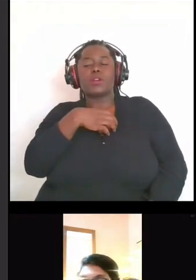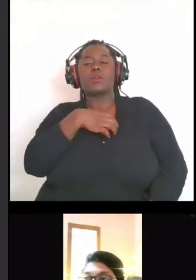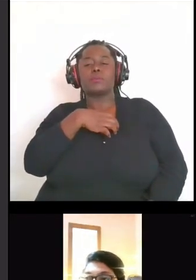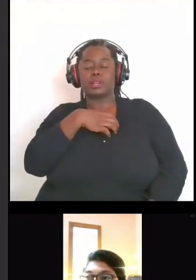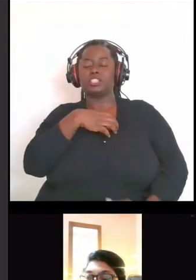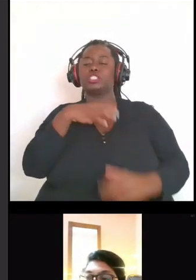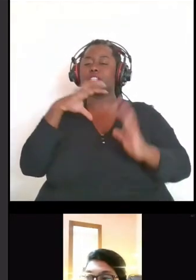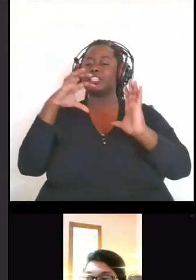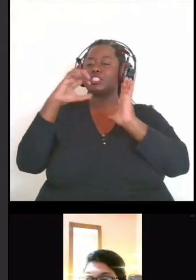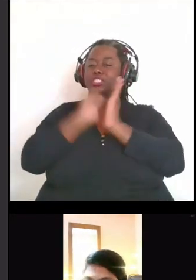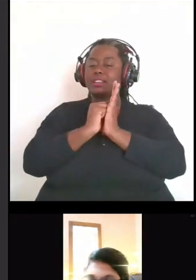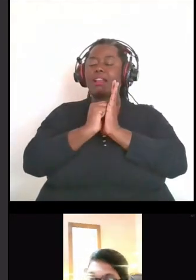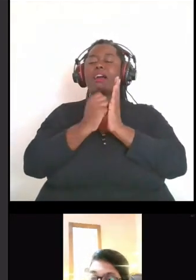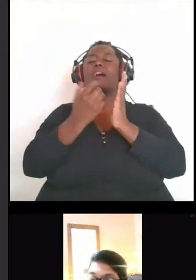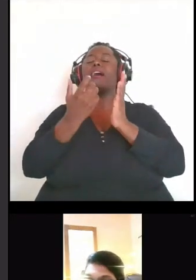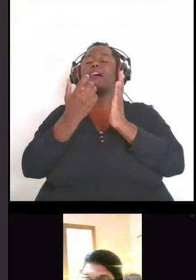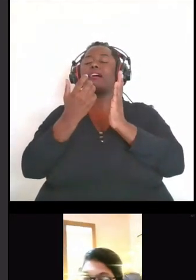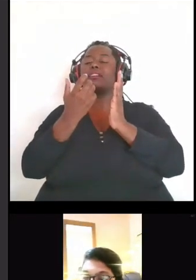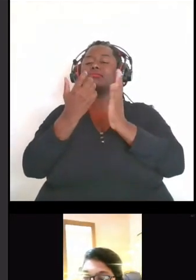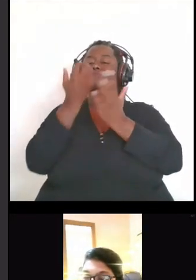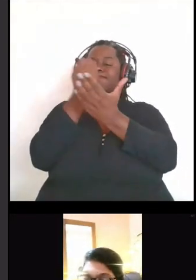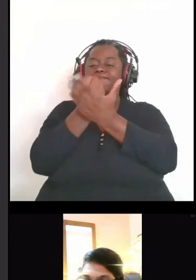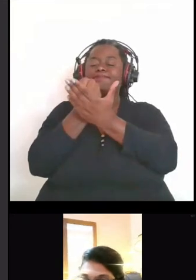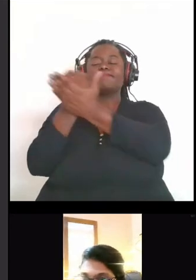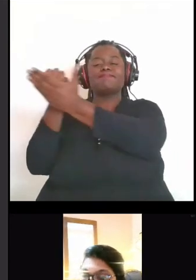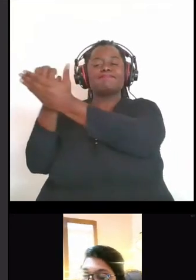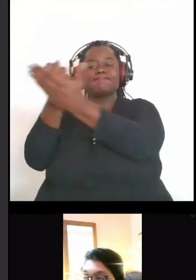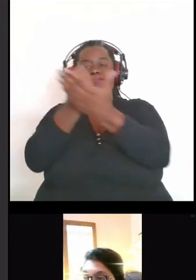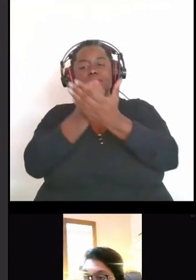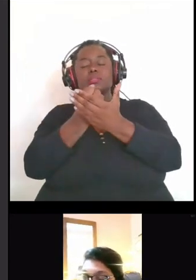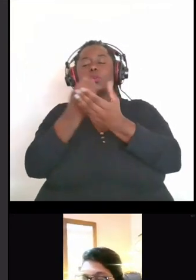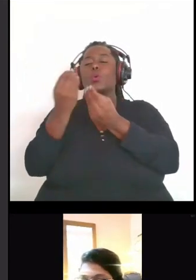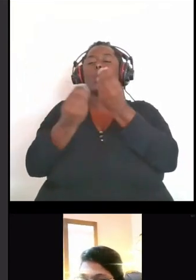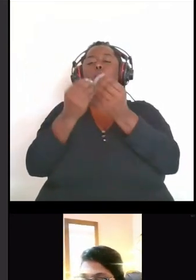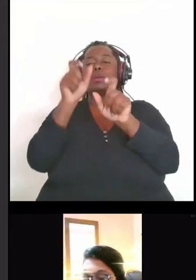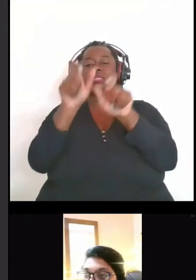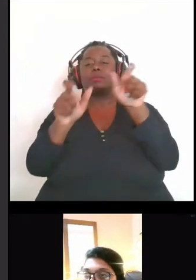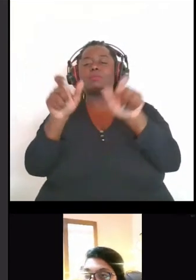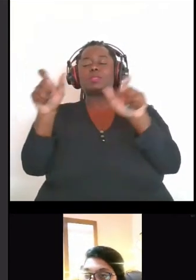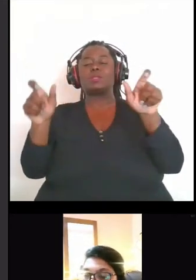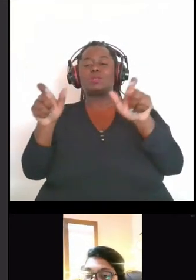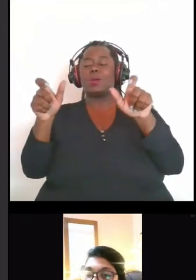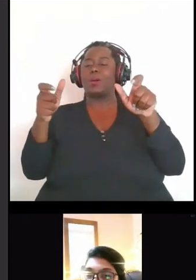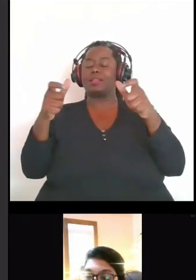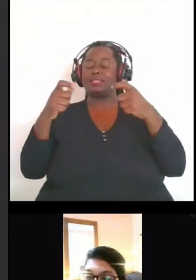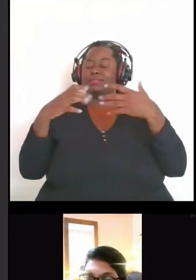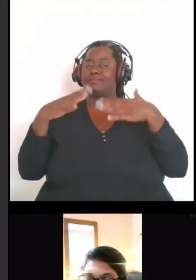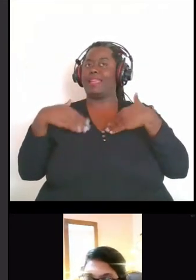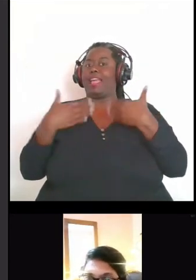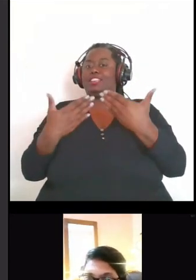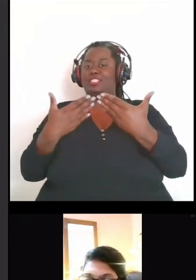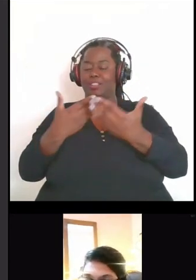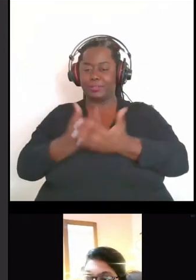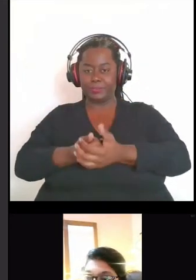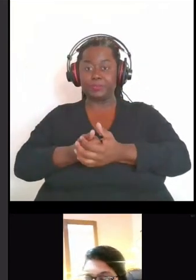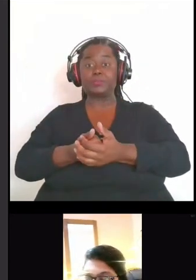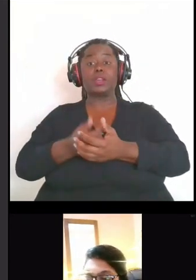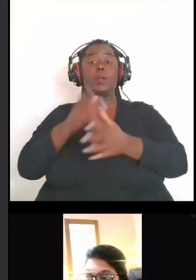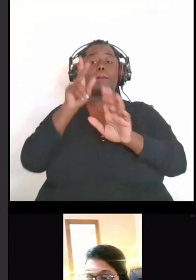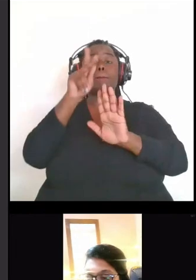so yesterday today and every day in a nutshell the project was about talking about